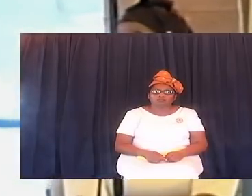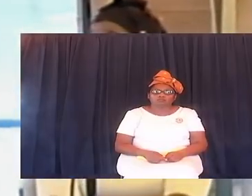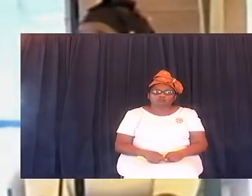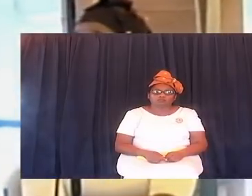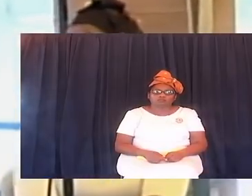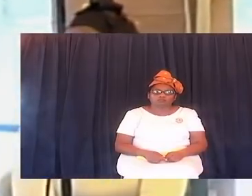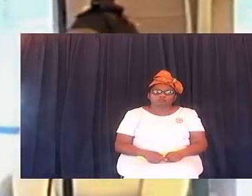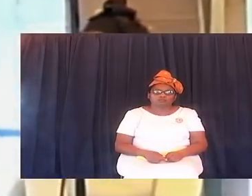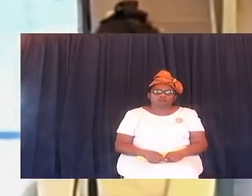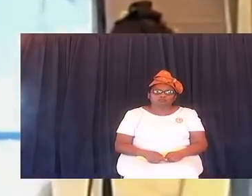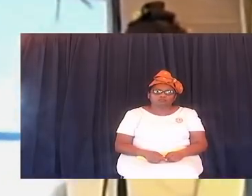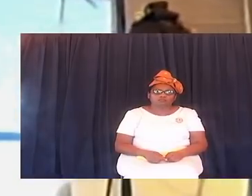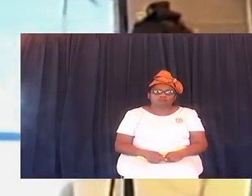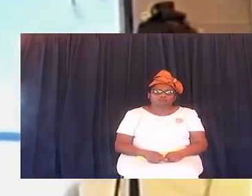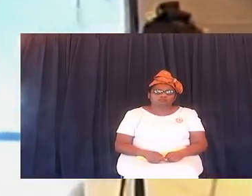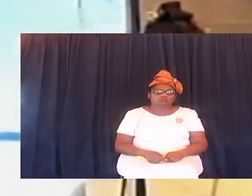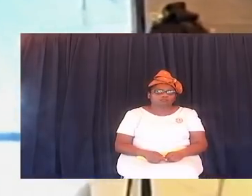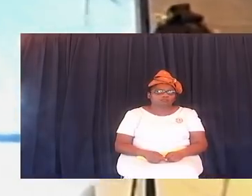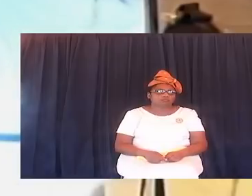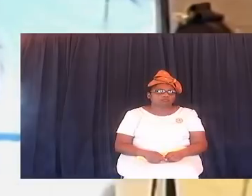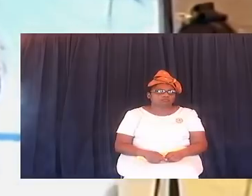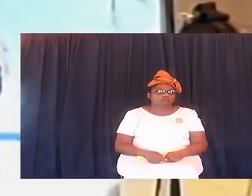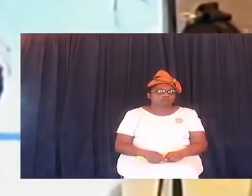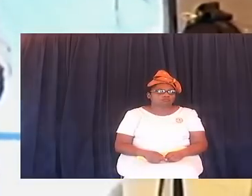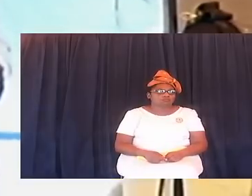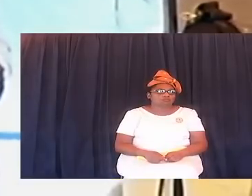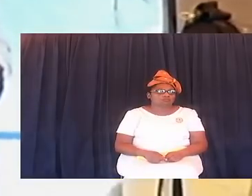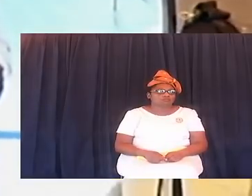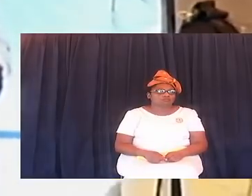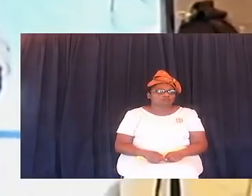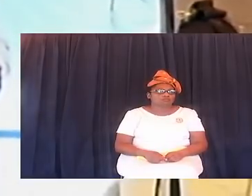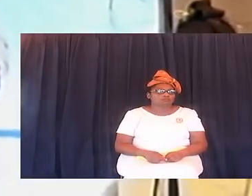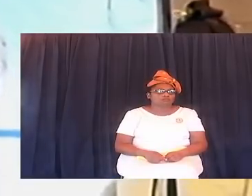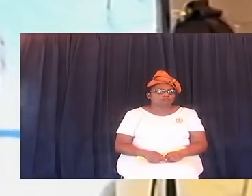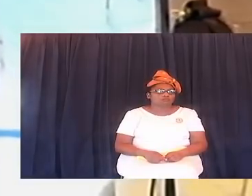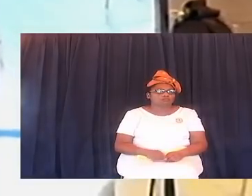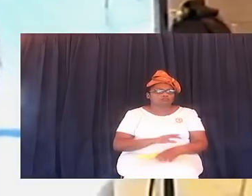Can I ask all the family members that are in the house, Sister Haber, just to stand?